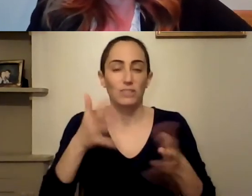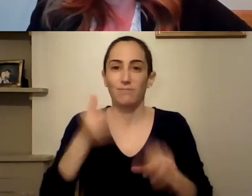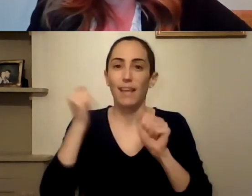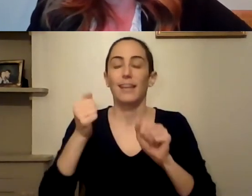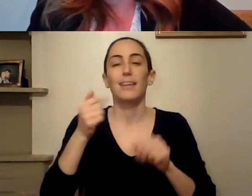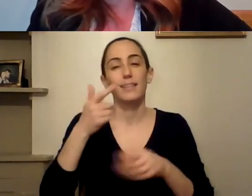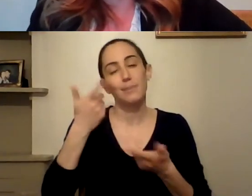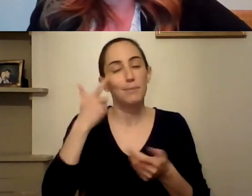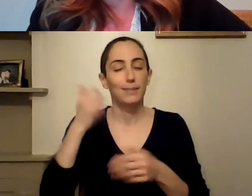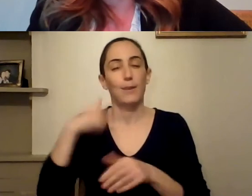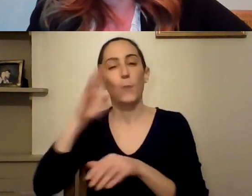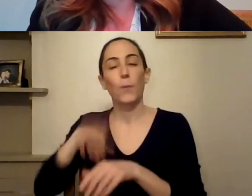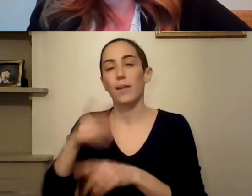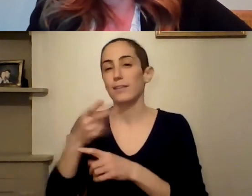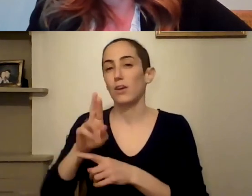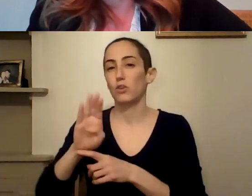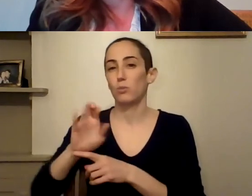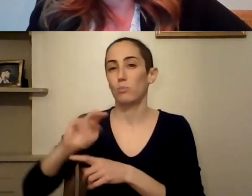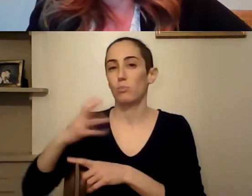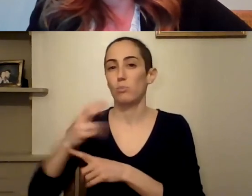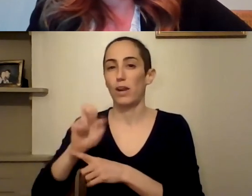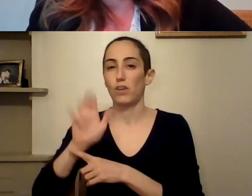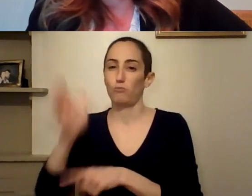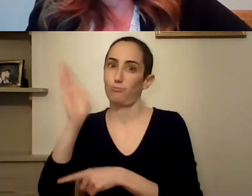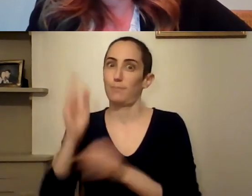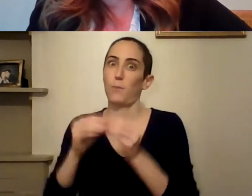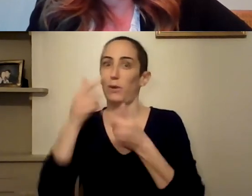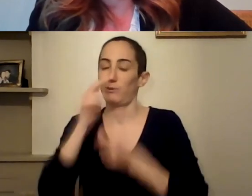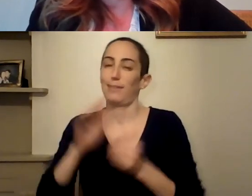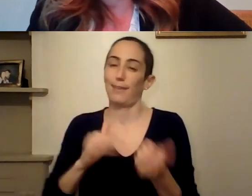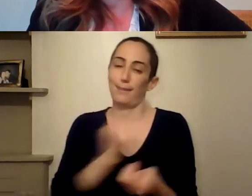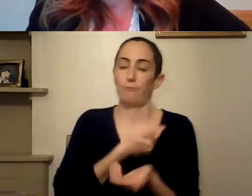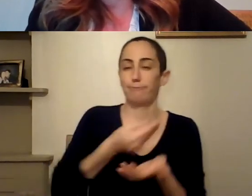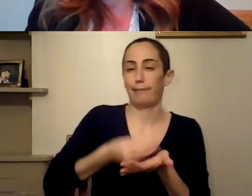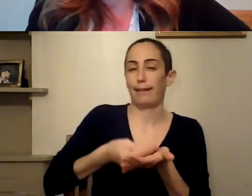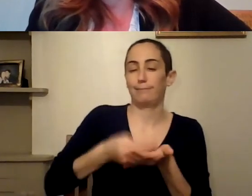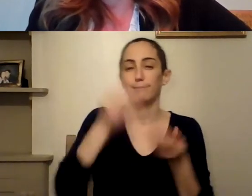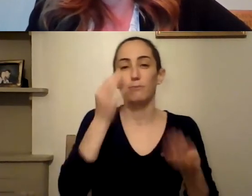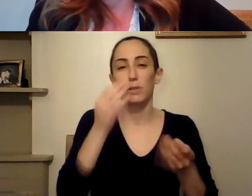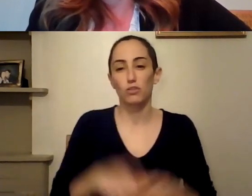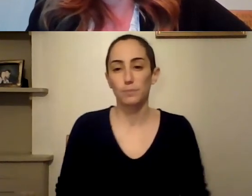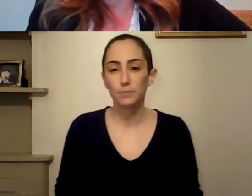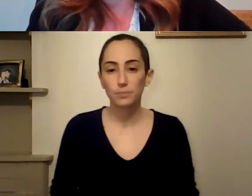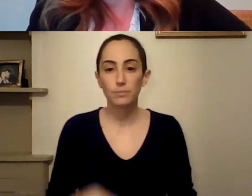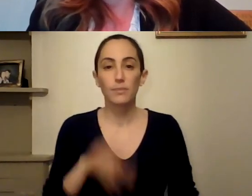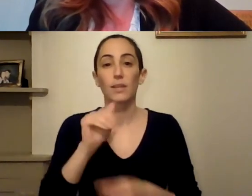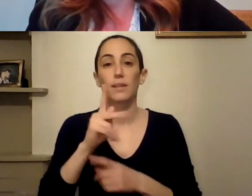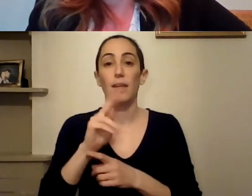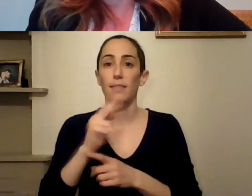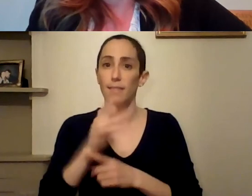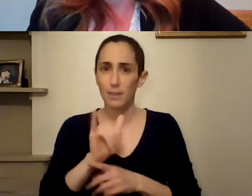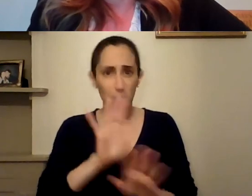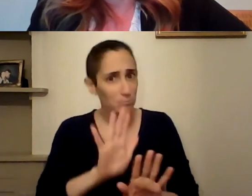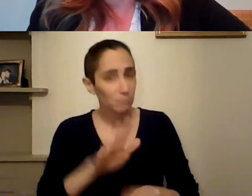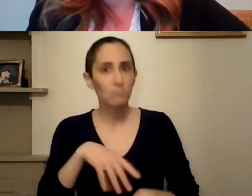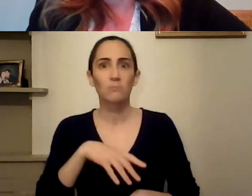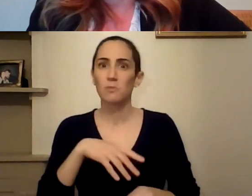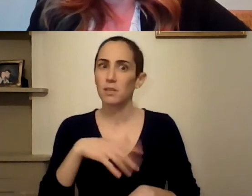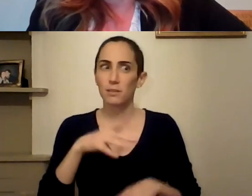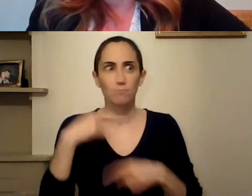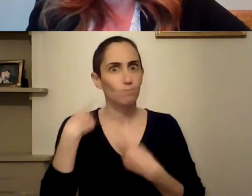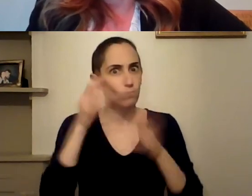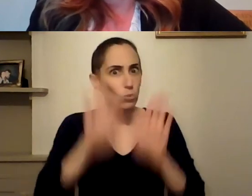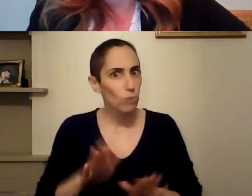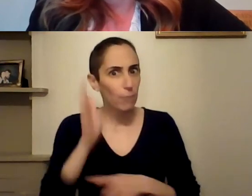finances. So Liz and Adam, no, I think this has been great. I think it's really important for people to understand where